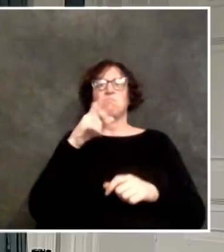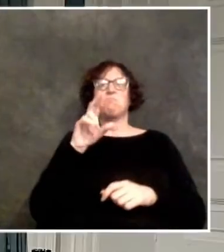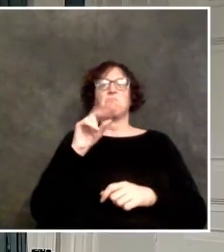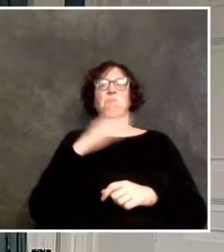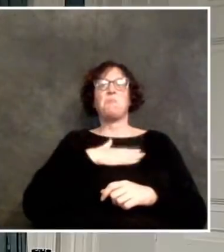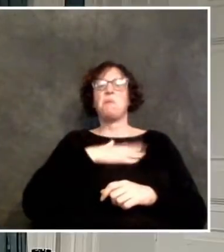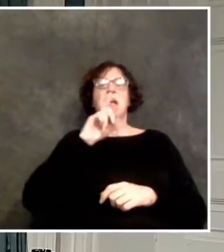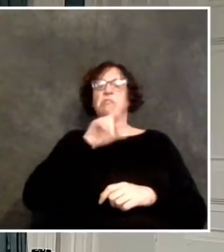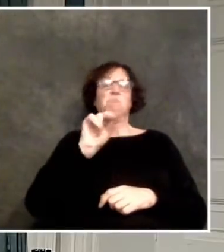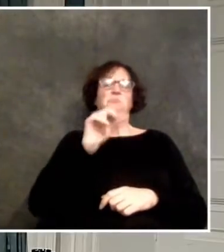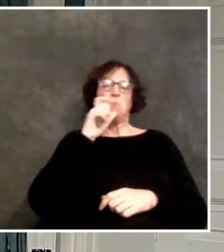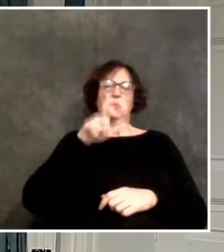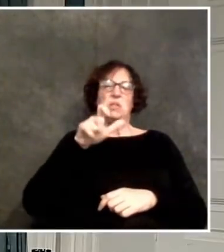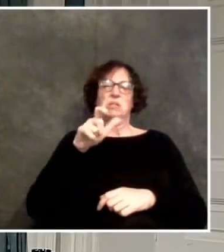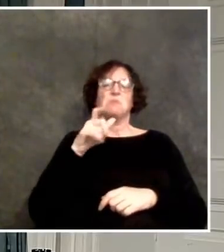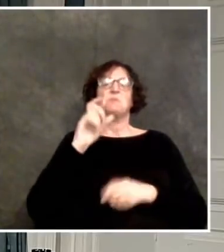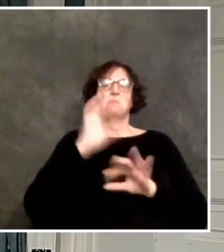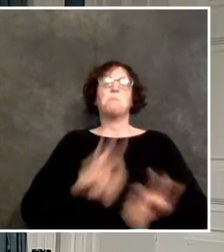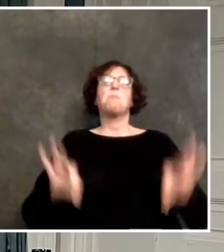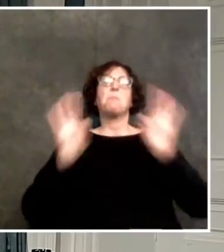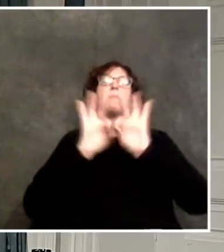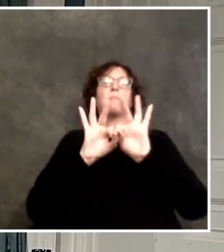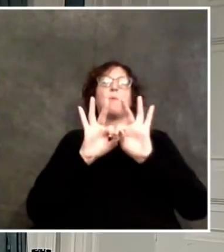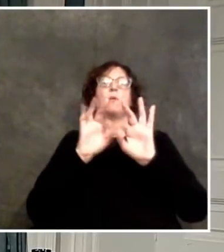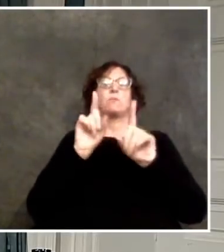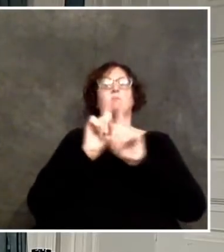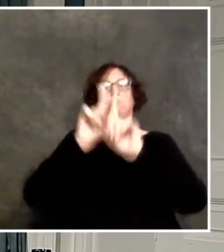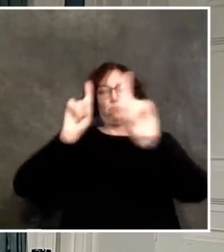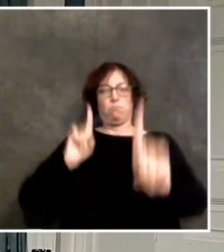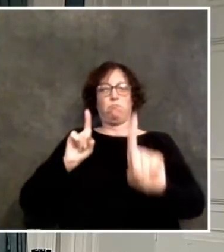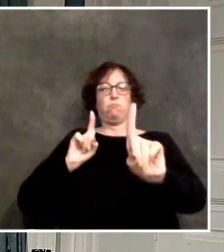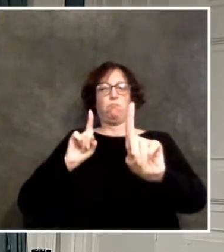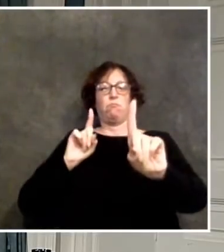Last two for today. Next up is Henry from Bloomberg.